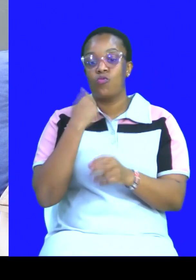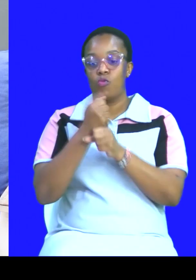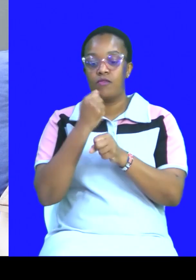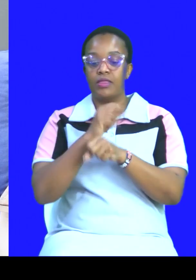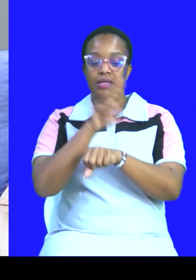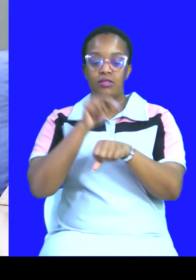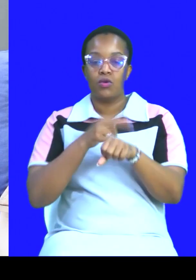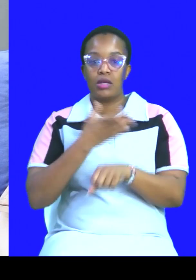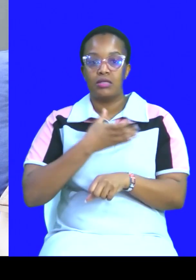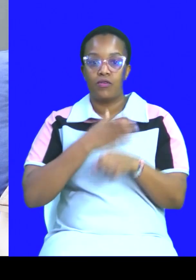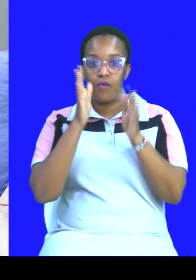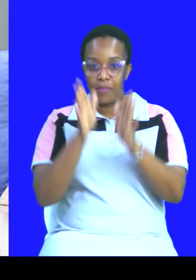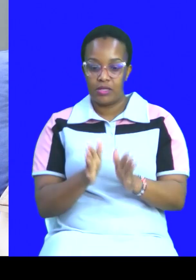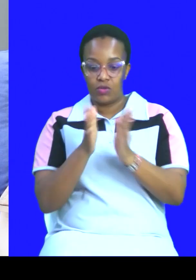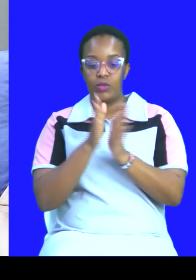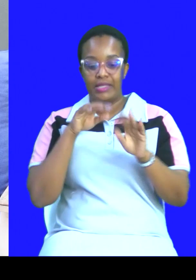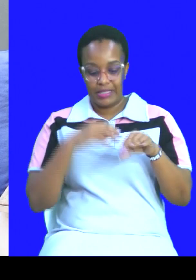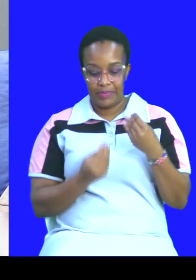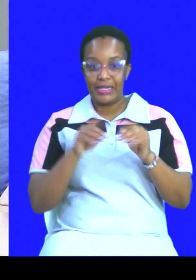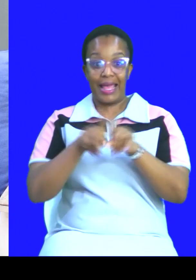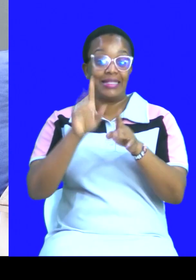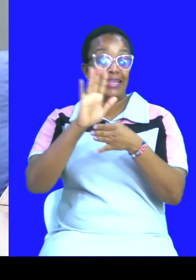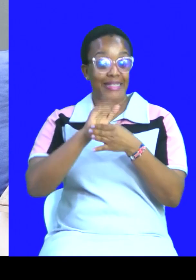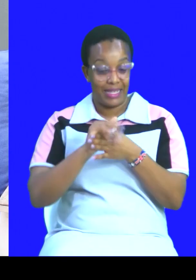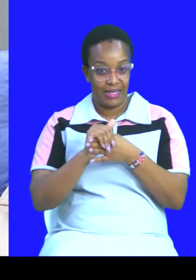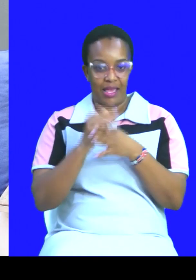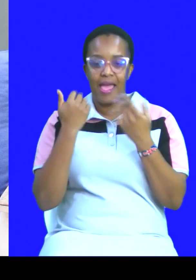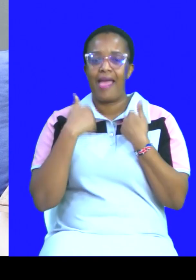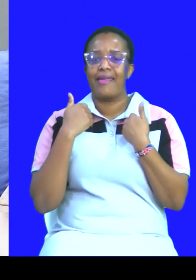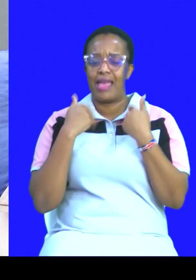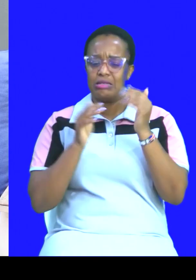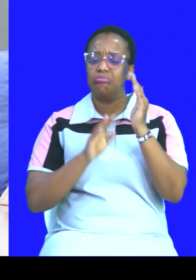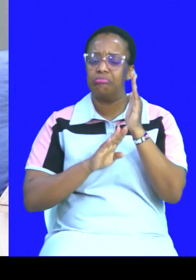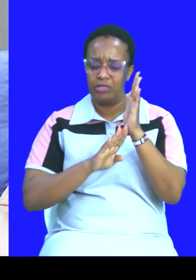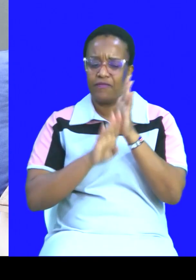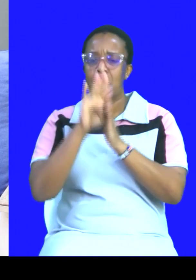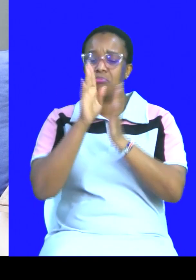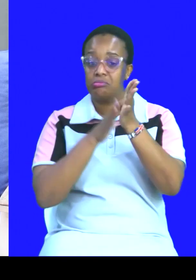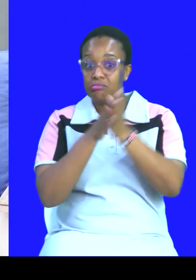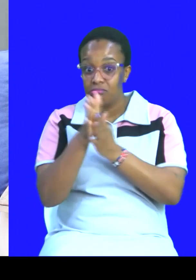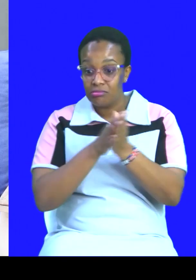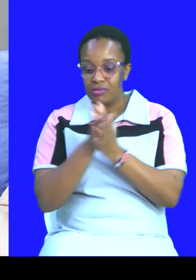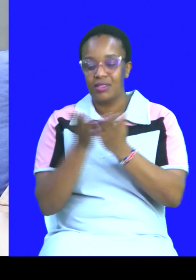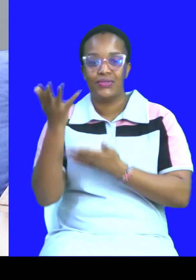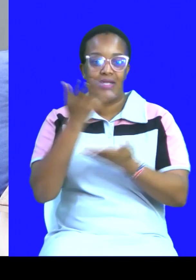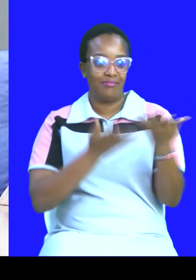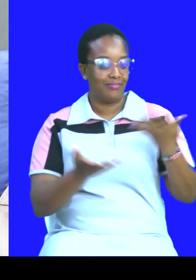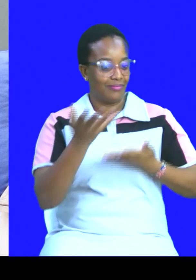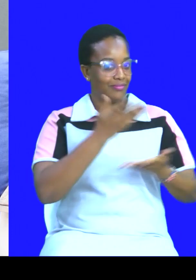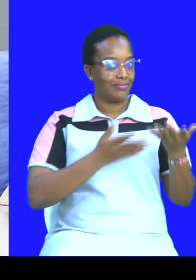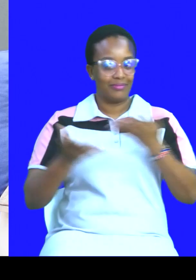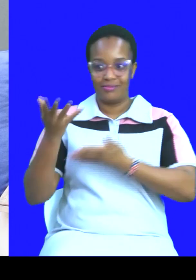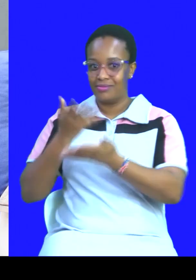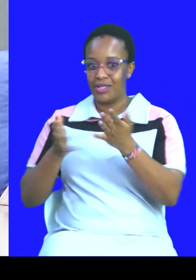with Disabilities as an intern. I developed interest from there to interact with the different